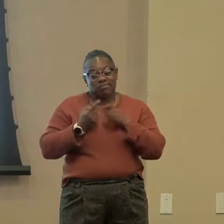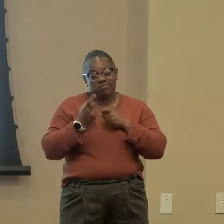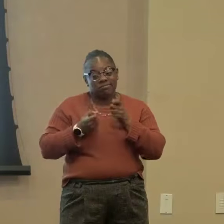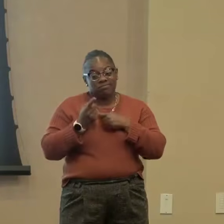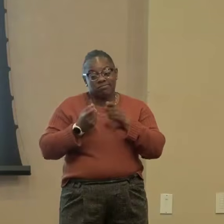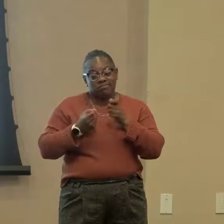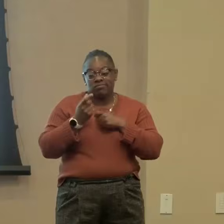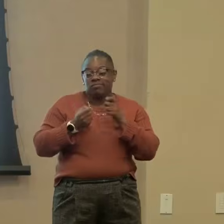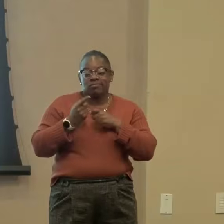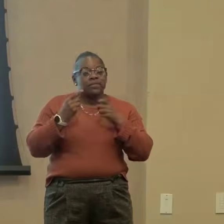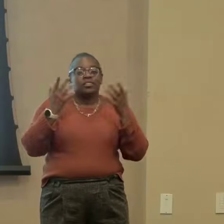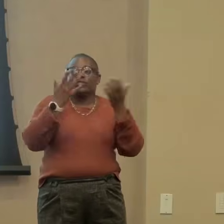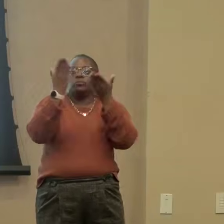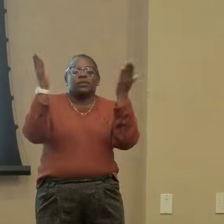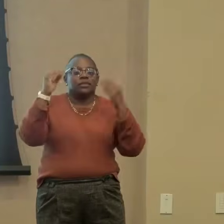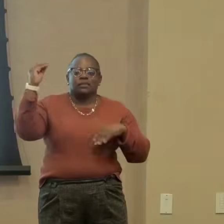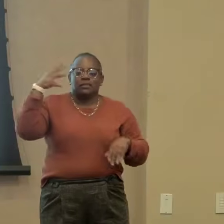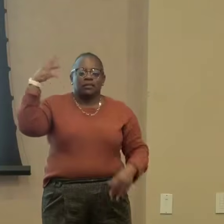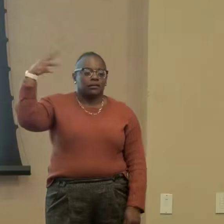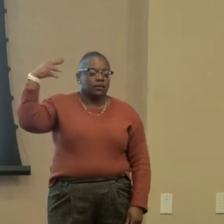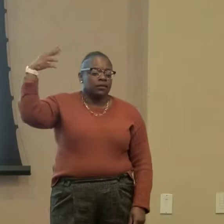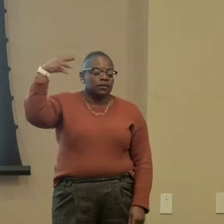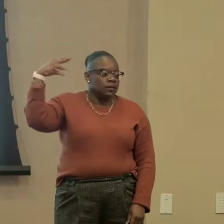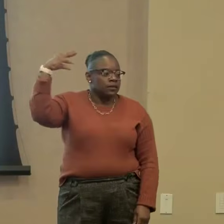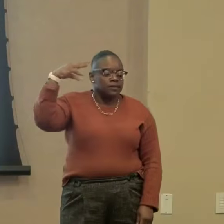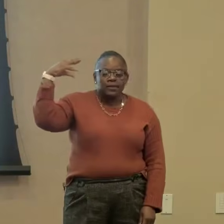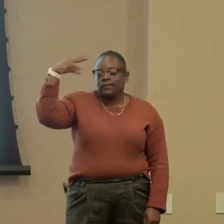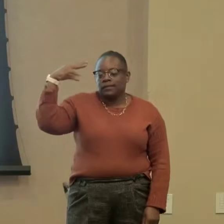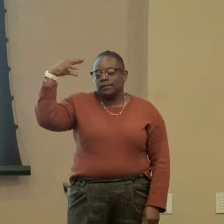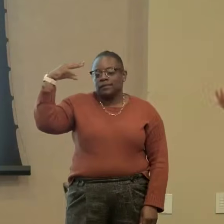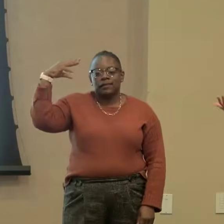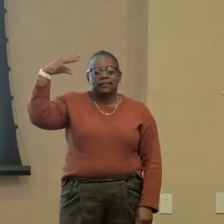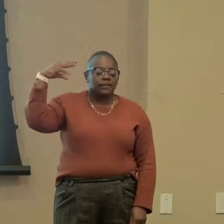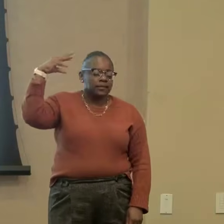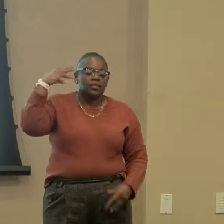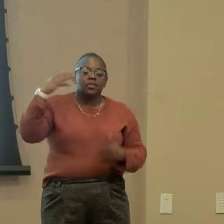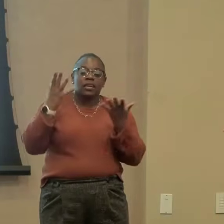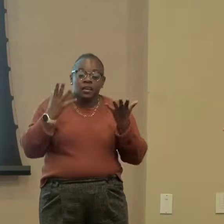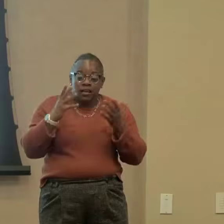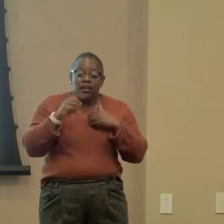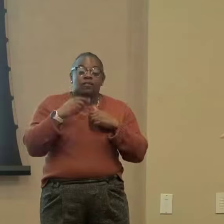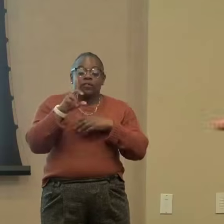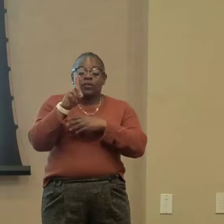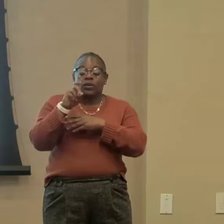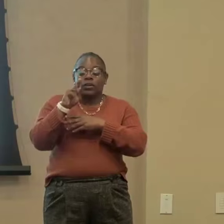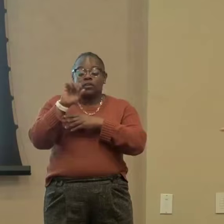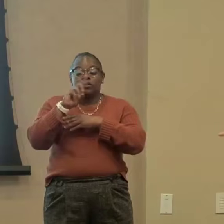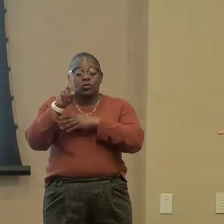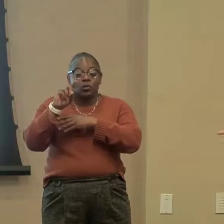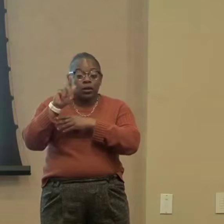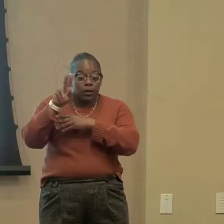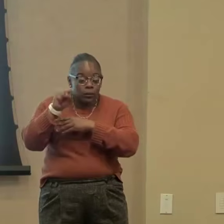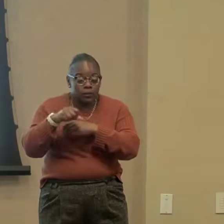just too much cumulative sun exposure to put us at risk for not only detecting discoid lupus, but also